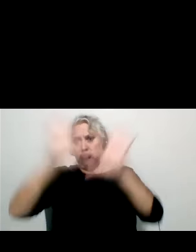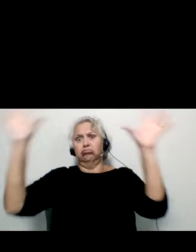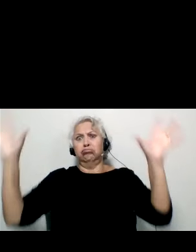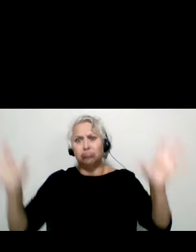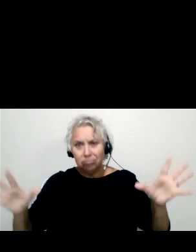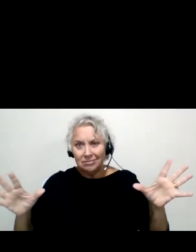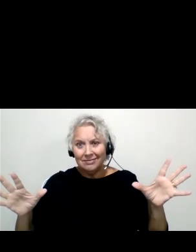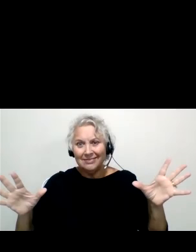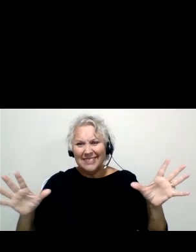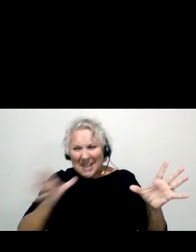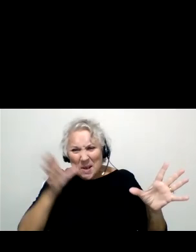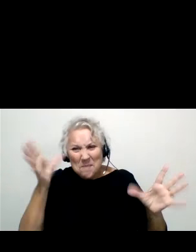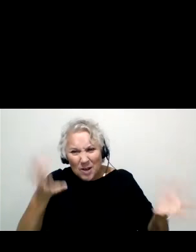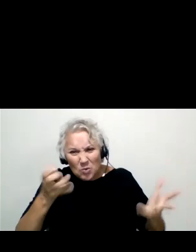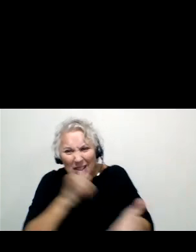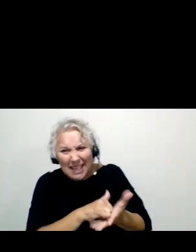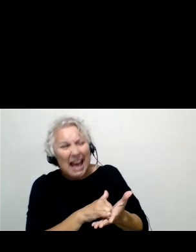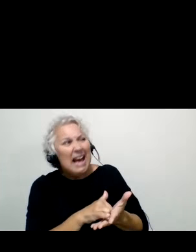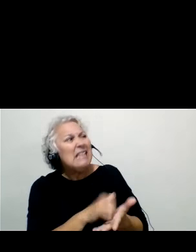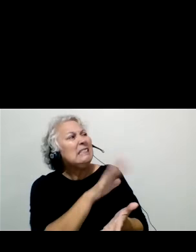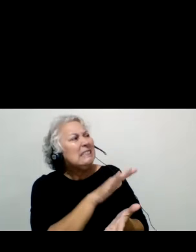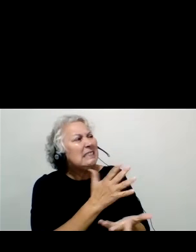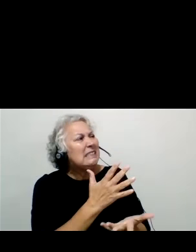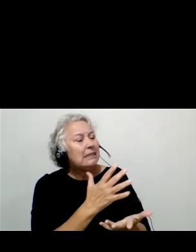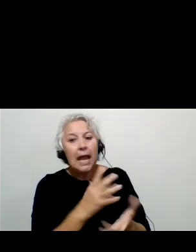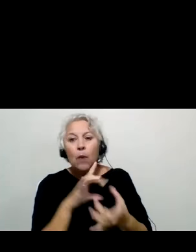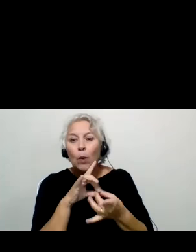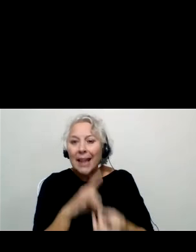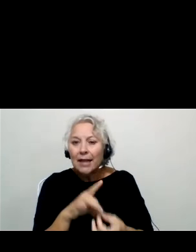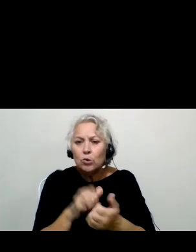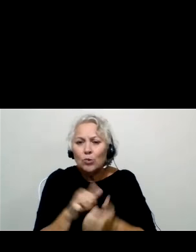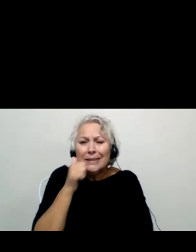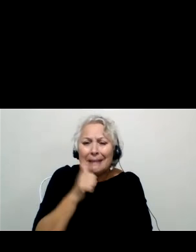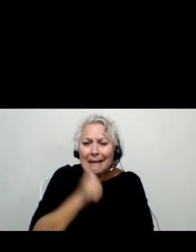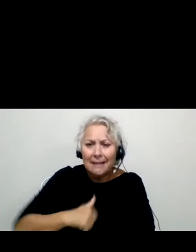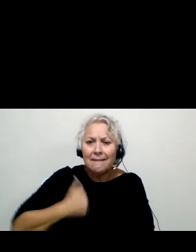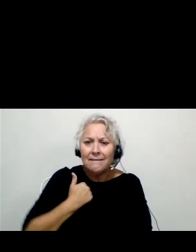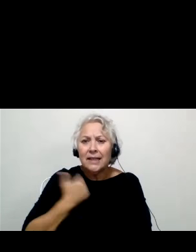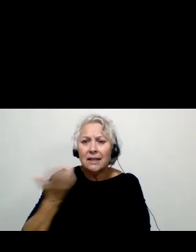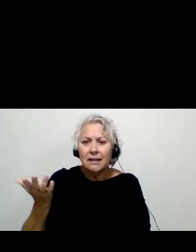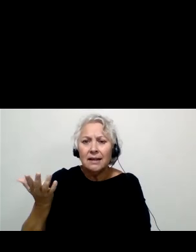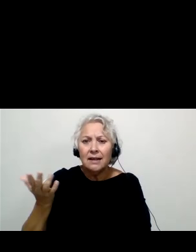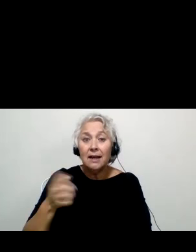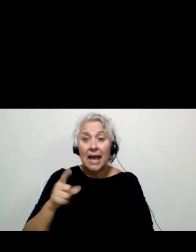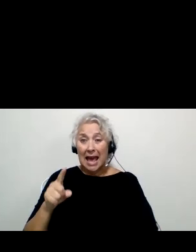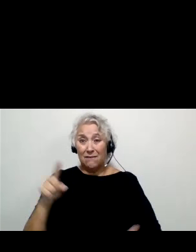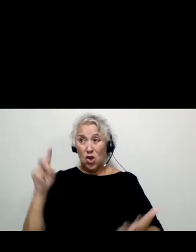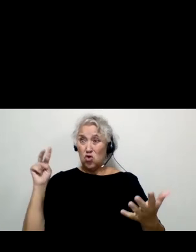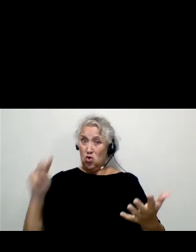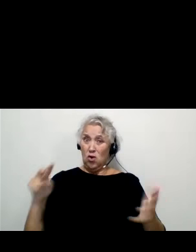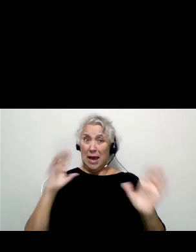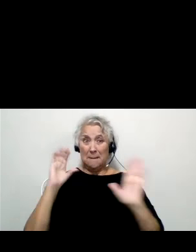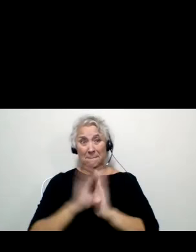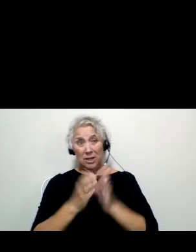what they asked me for. They asked me for things that had to do with daily living. And so if you take a look at the pictures